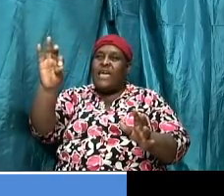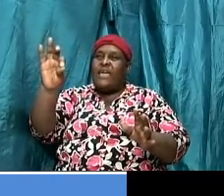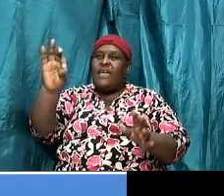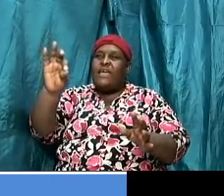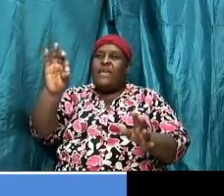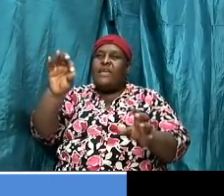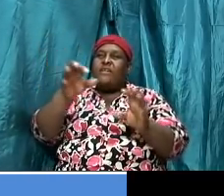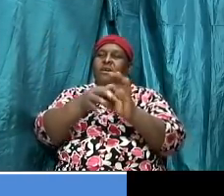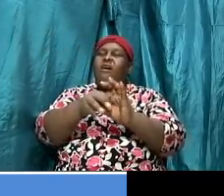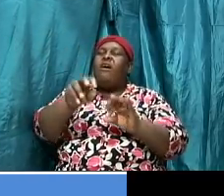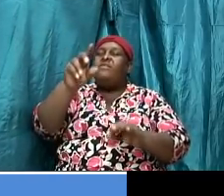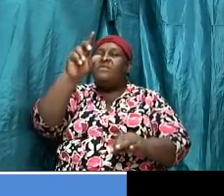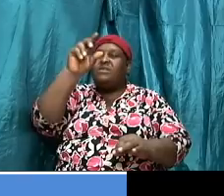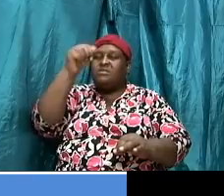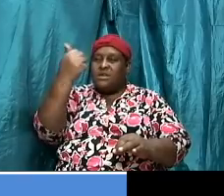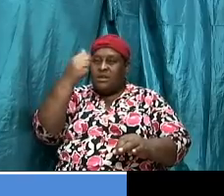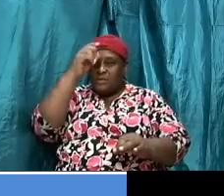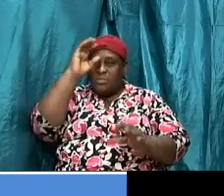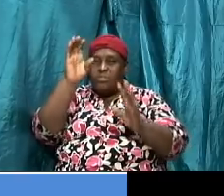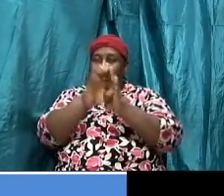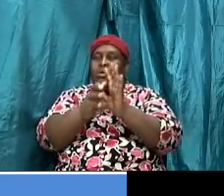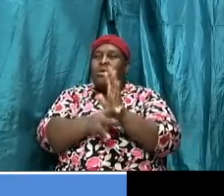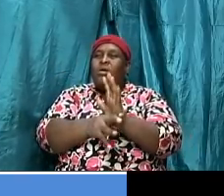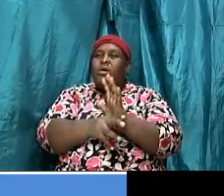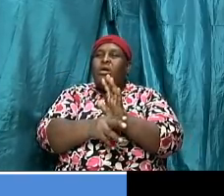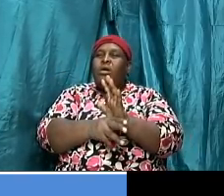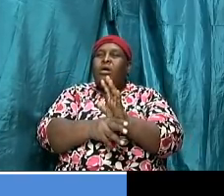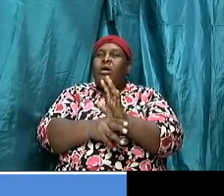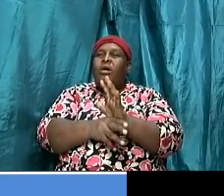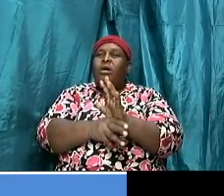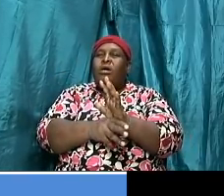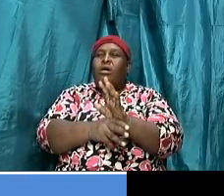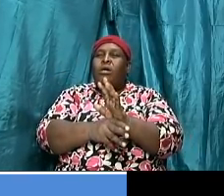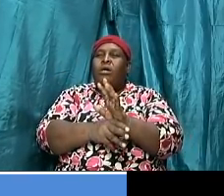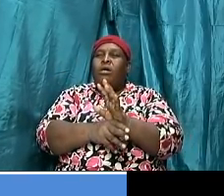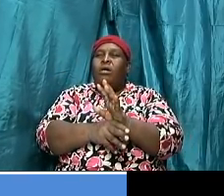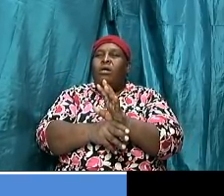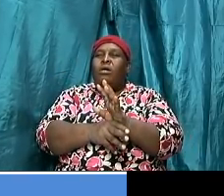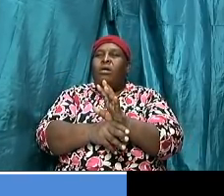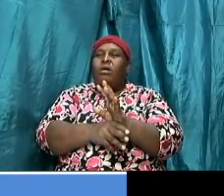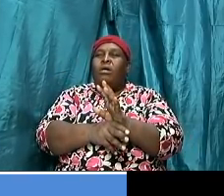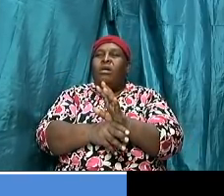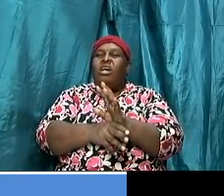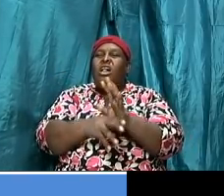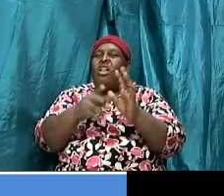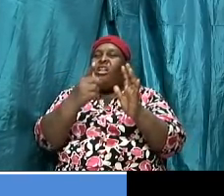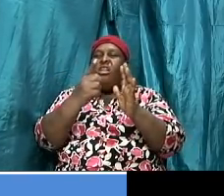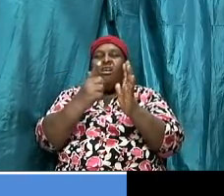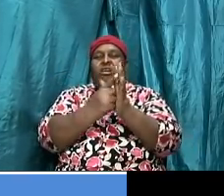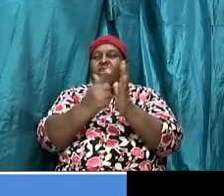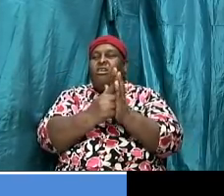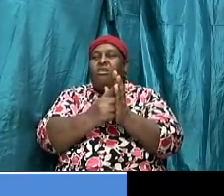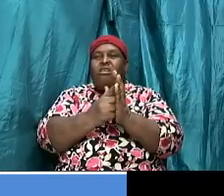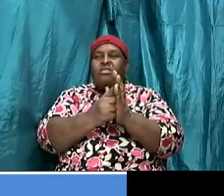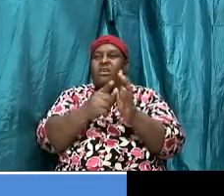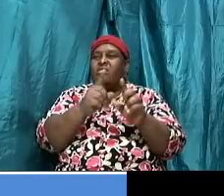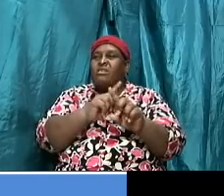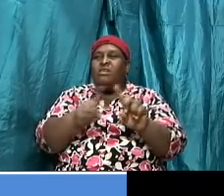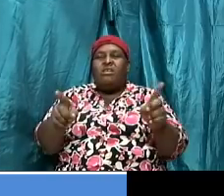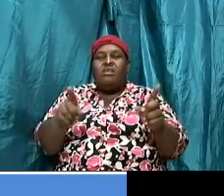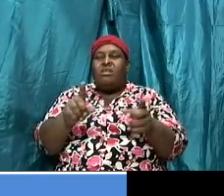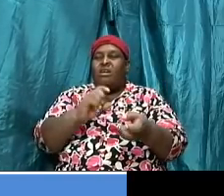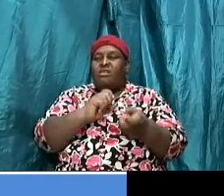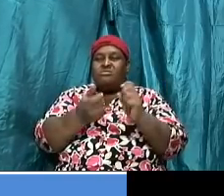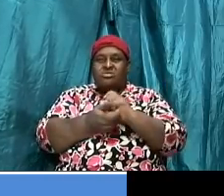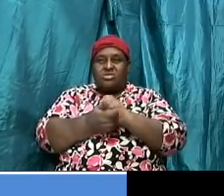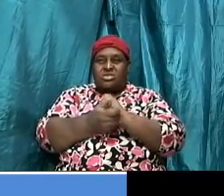moral laws. Very clear. For example, the Bible said, do not commit adultery. Why is that? Why is that a problem?